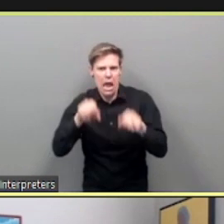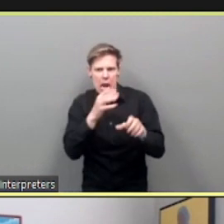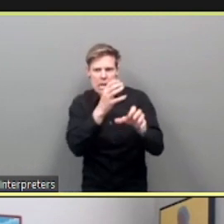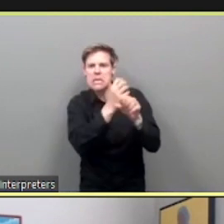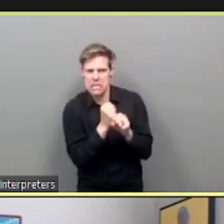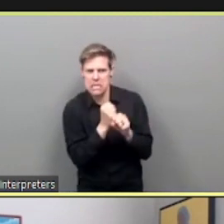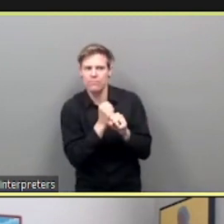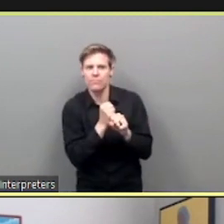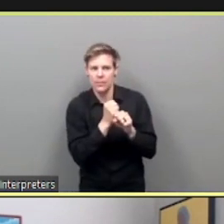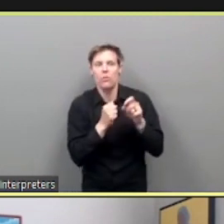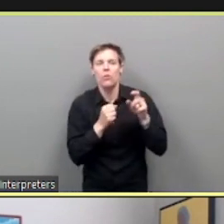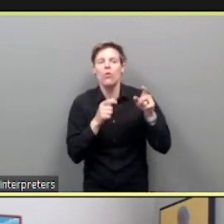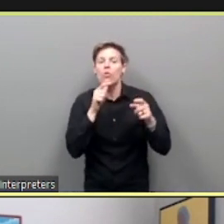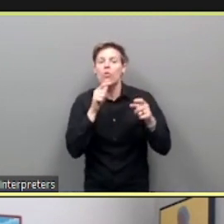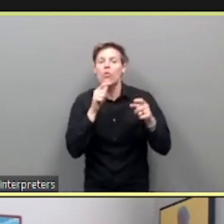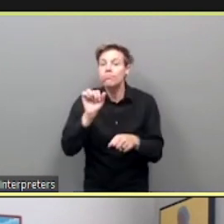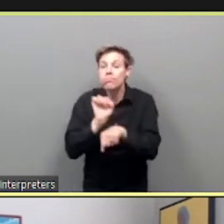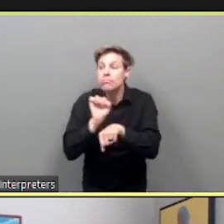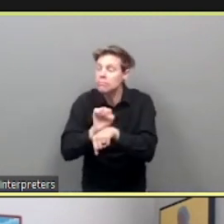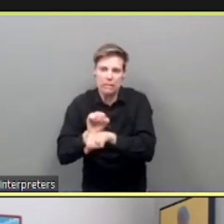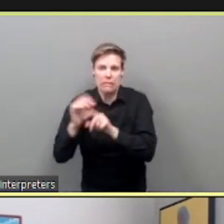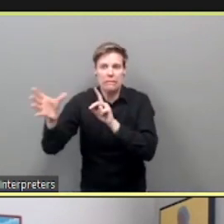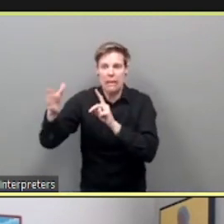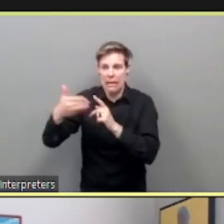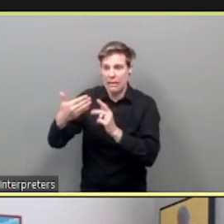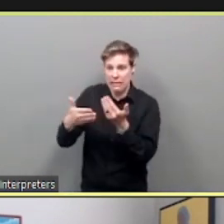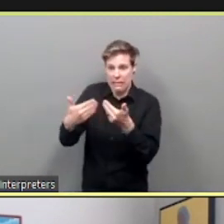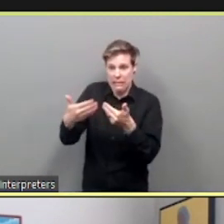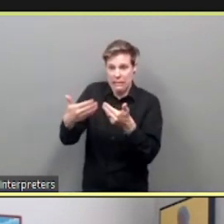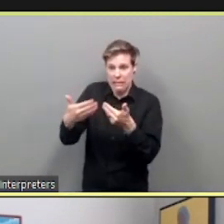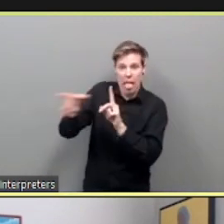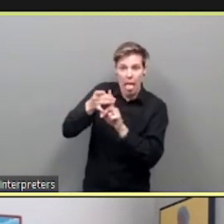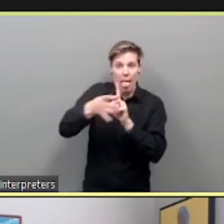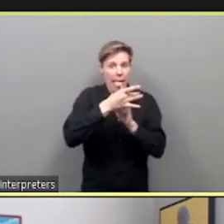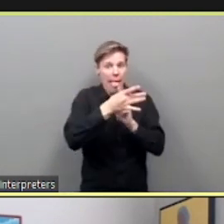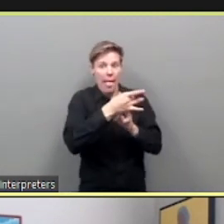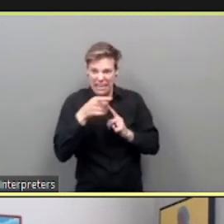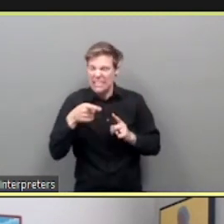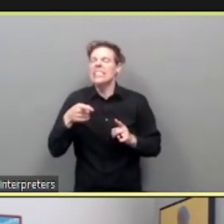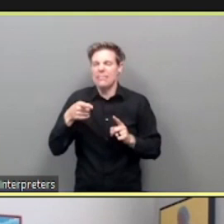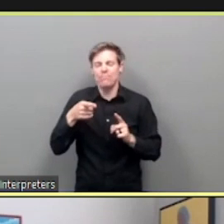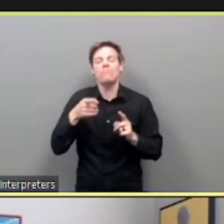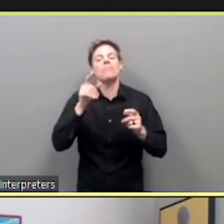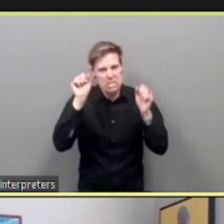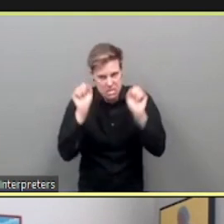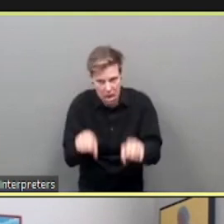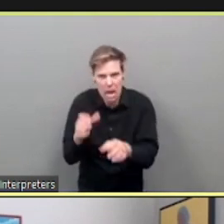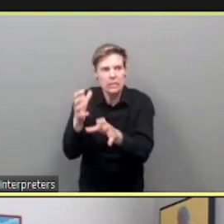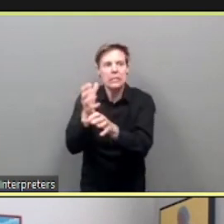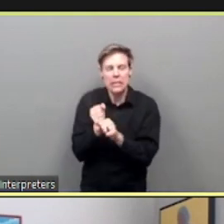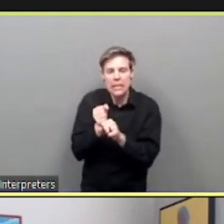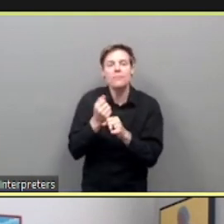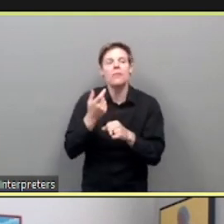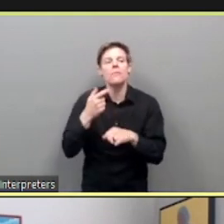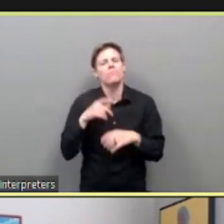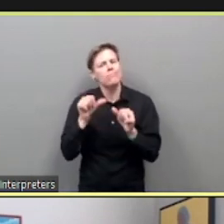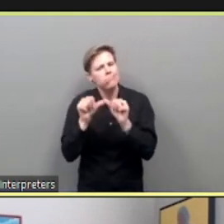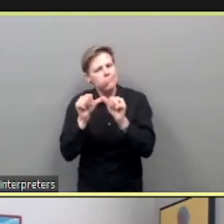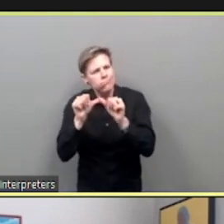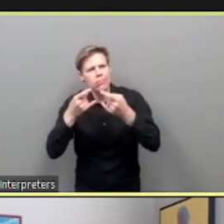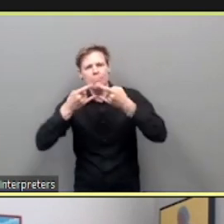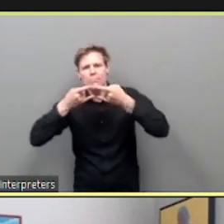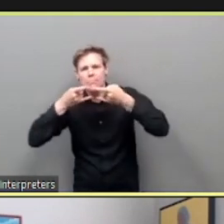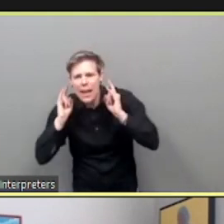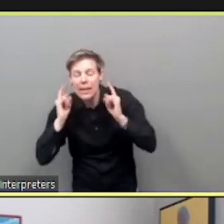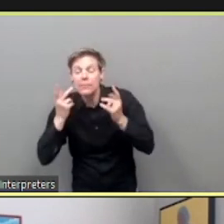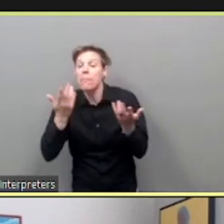for instance, you're in a place that you're oftentimes exposed to people without masks, you're a restaurant worker and no one else is masked